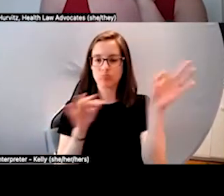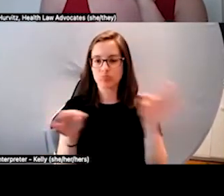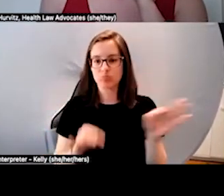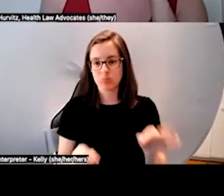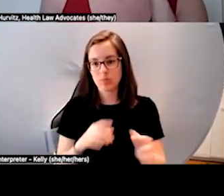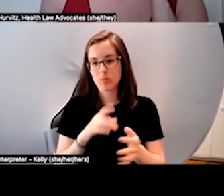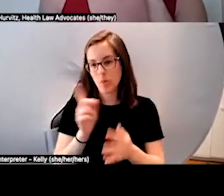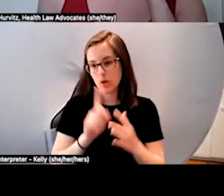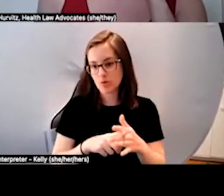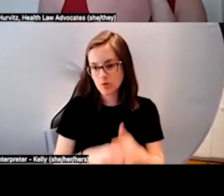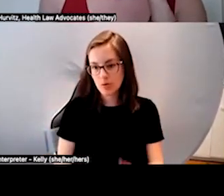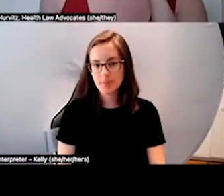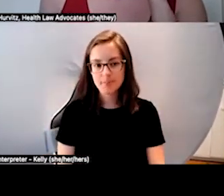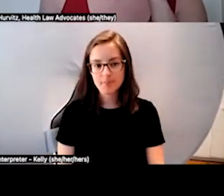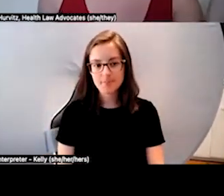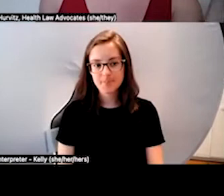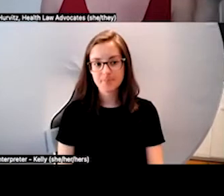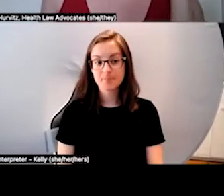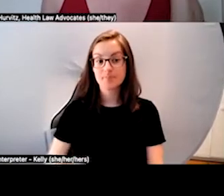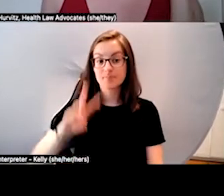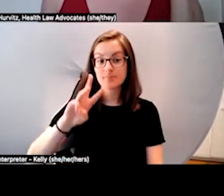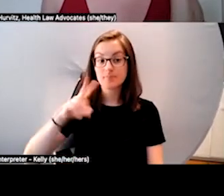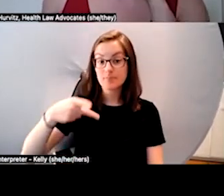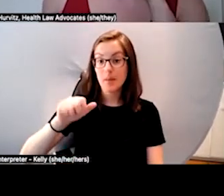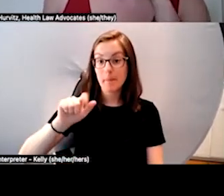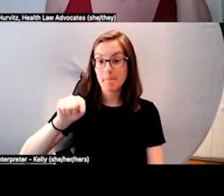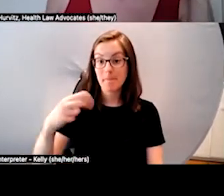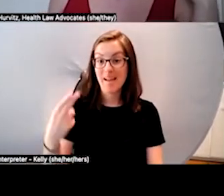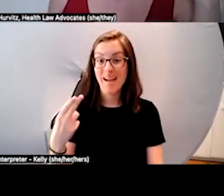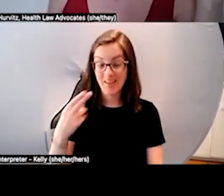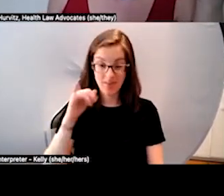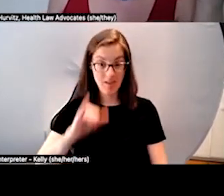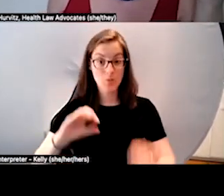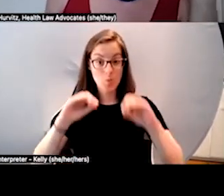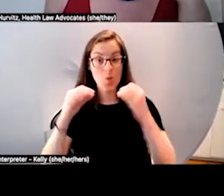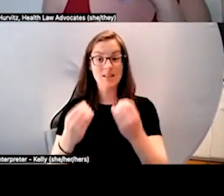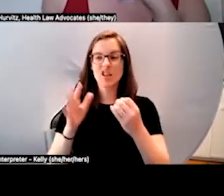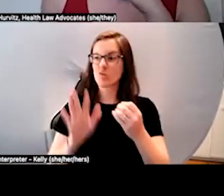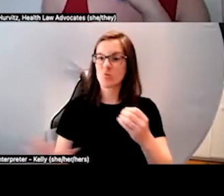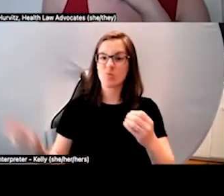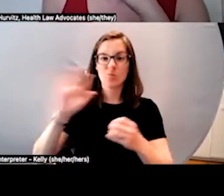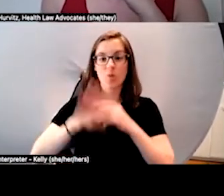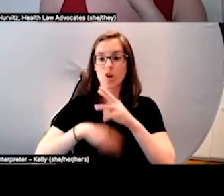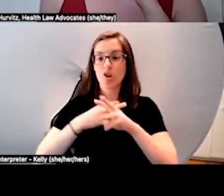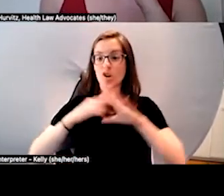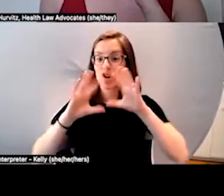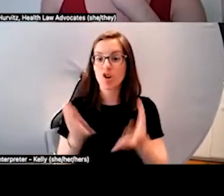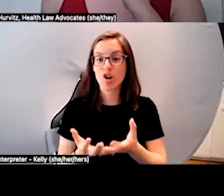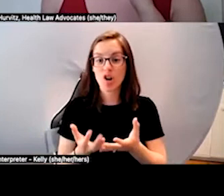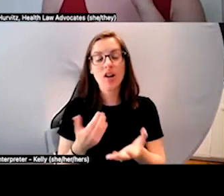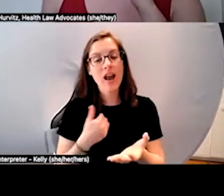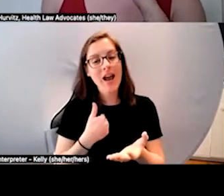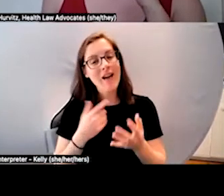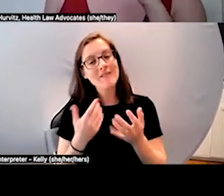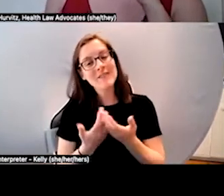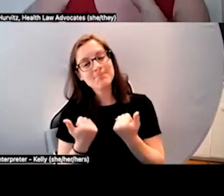that. So the WPATH, which is a world-based organization, has its own definition. It's maybe a little bit behind